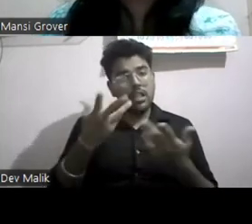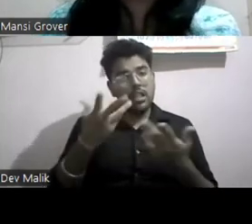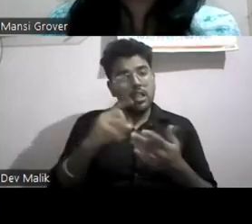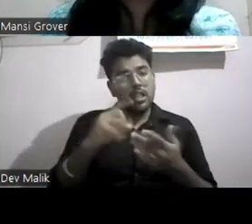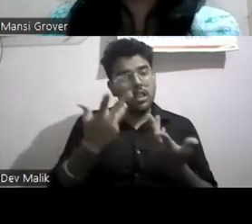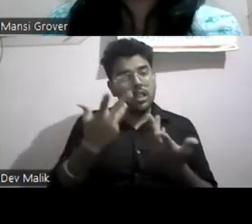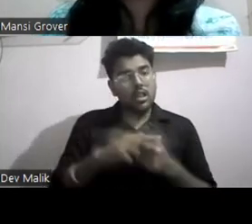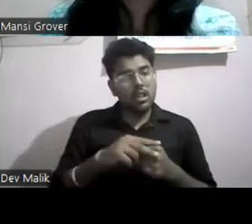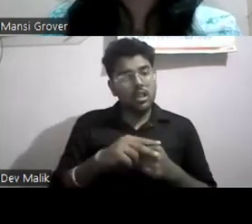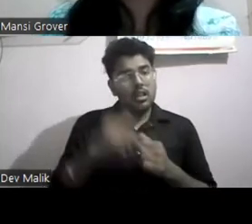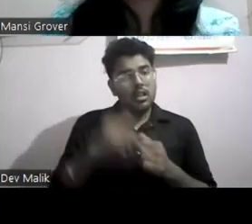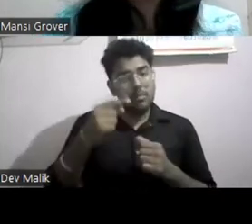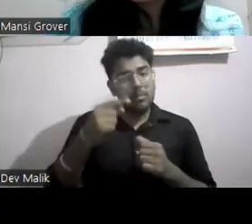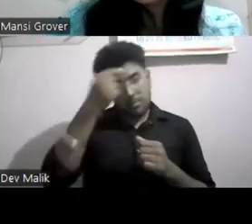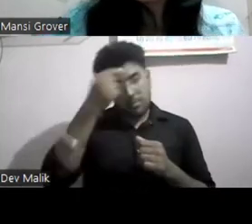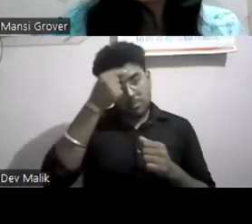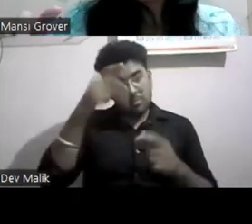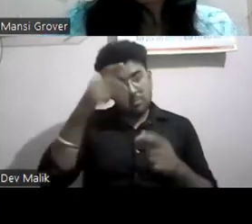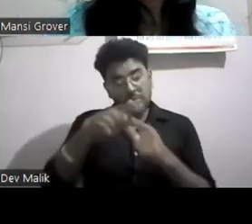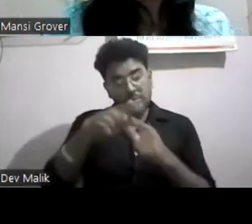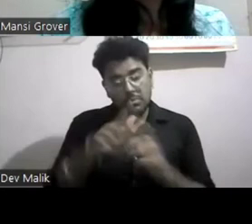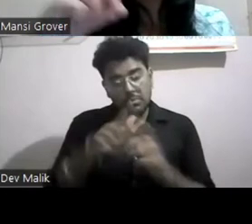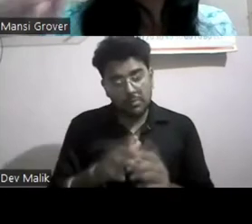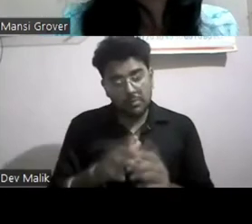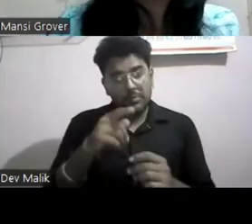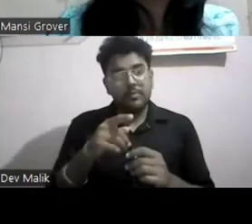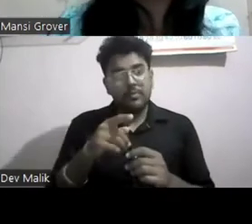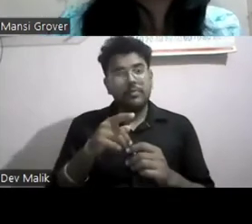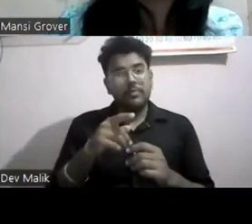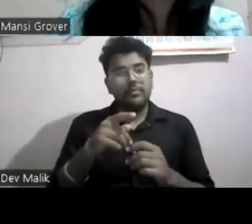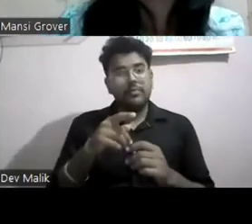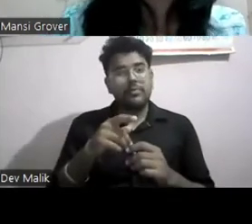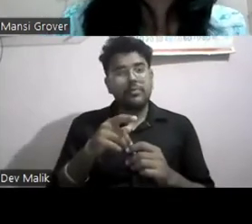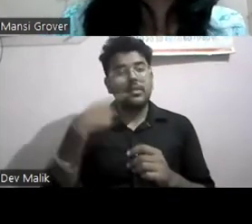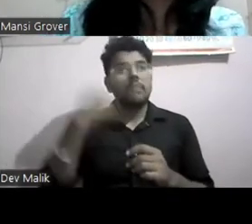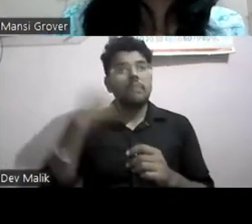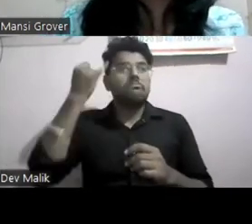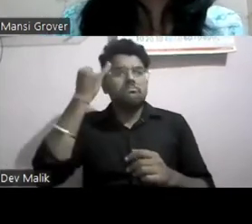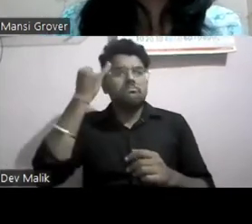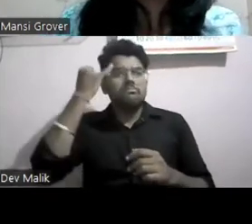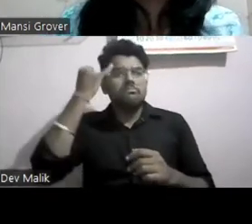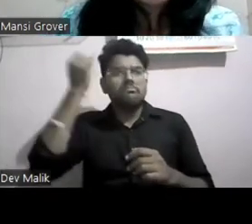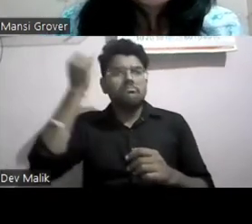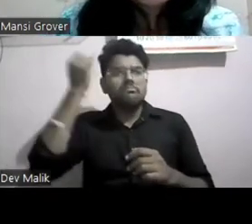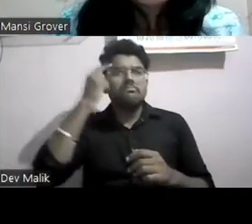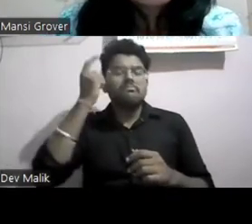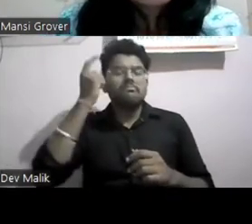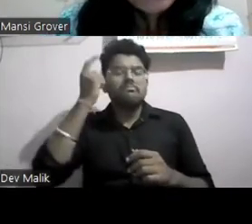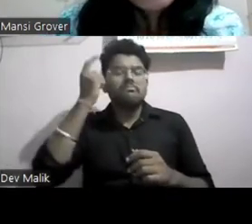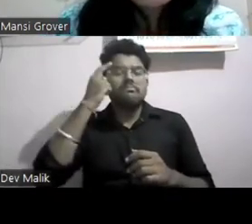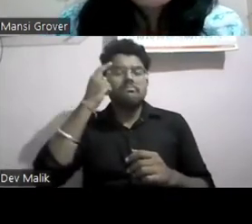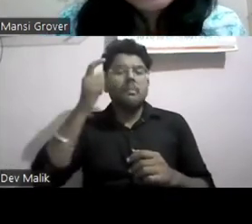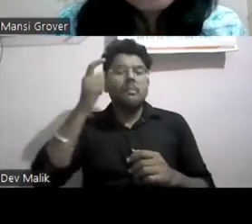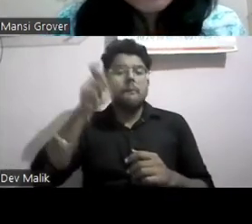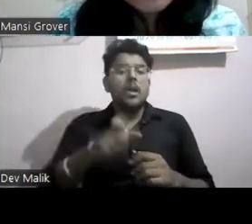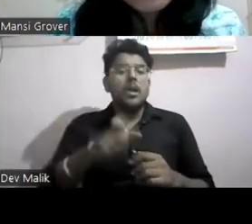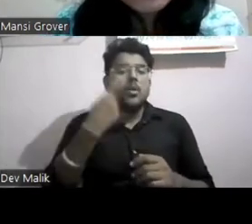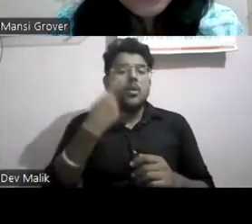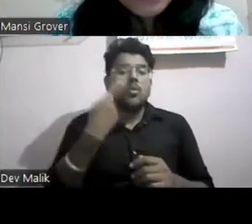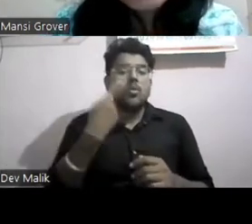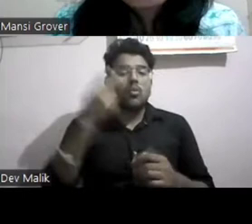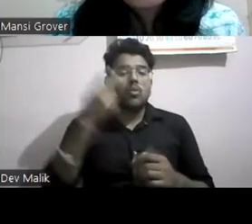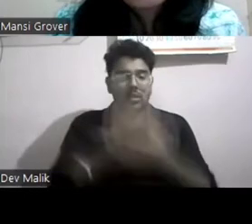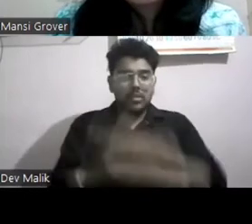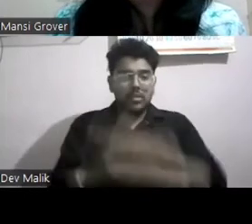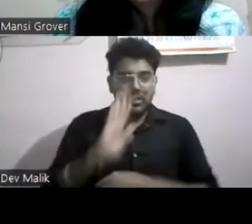would see with the film is that it again falls back into this idea of this person who has a disability